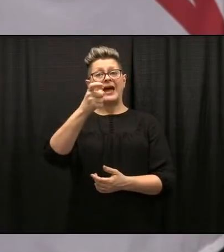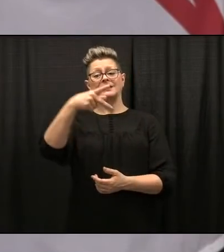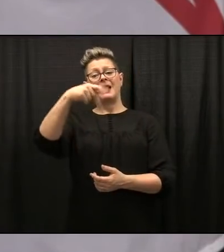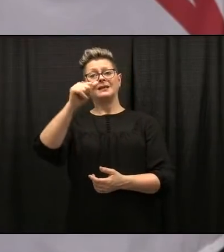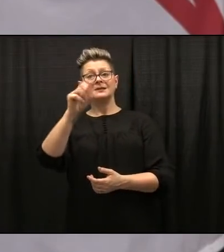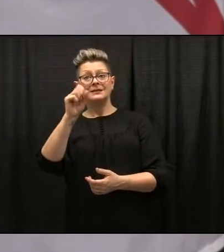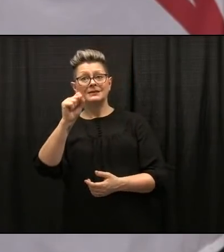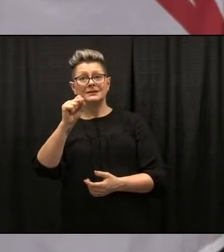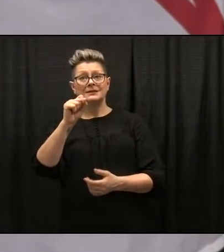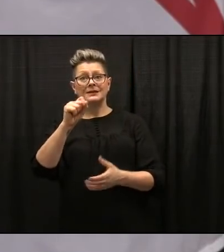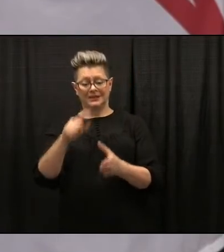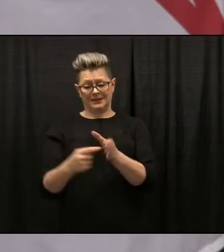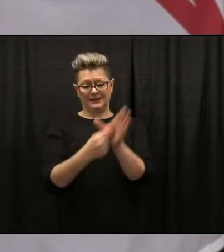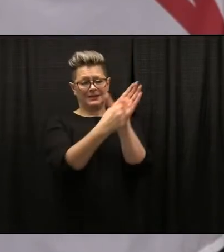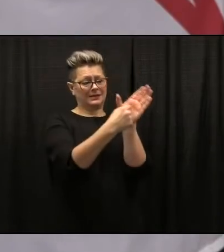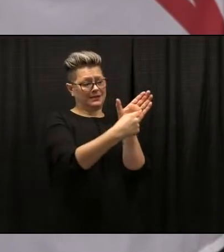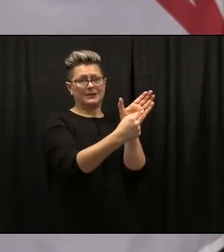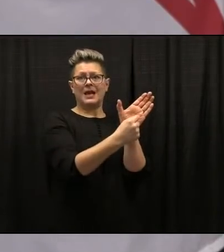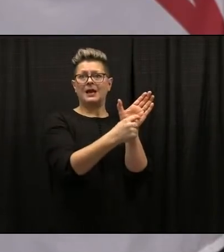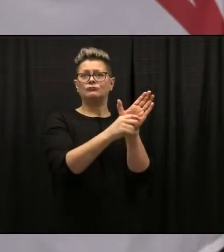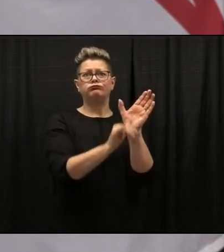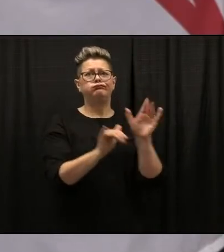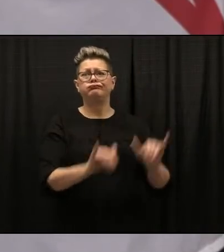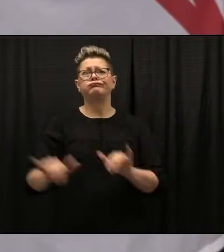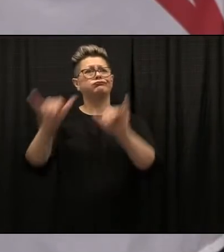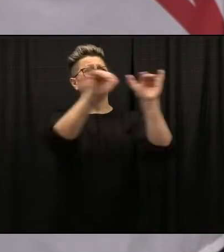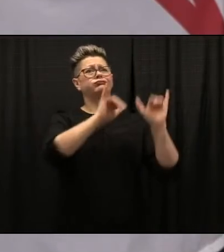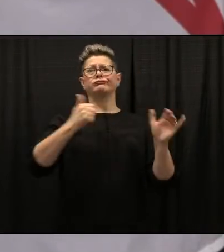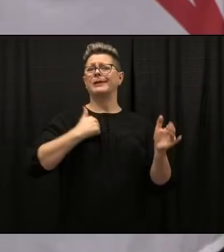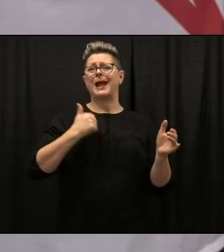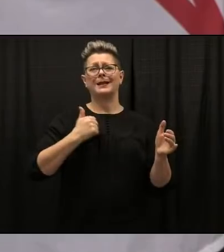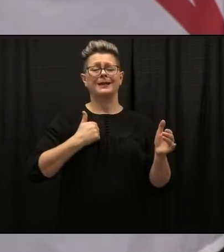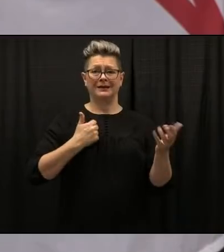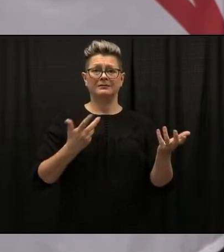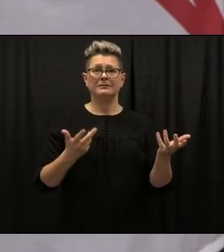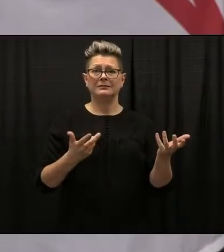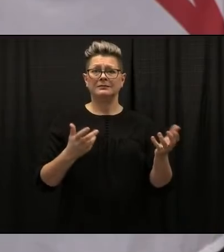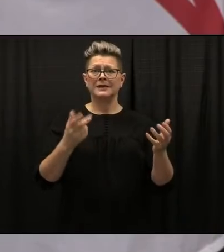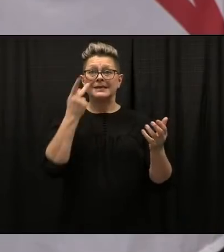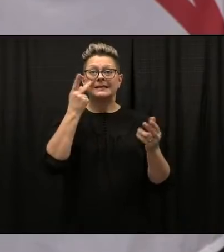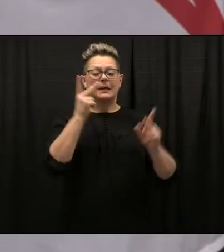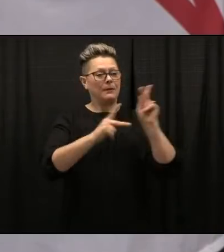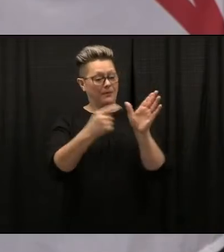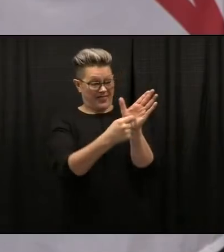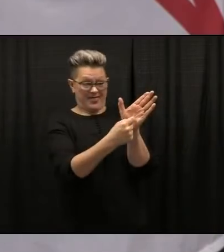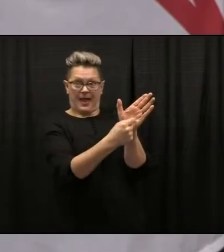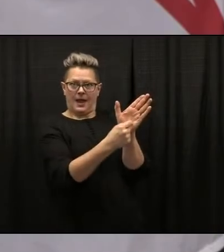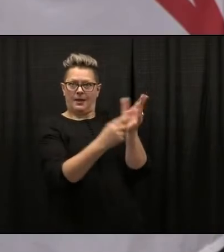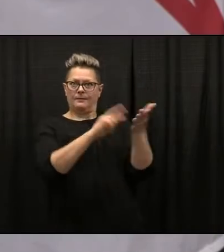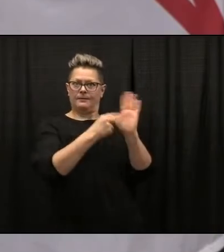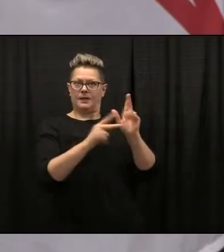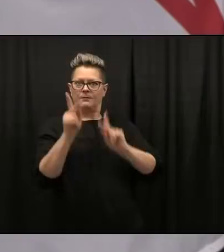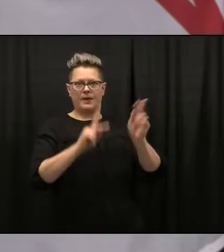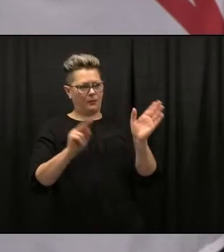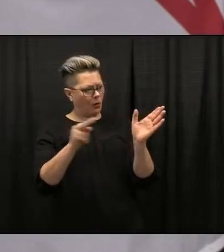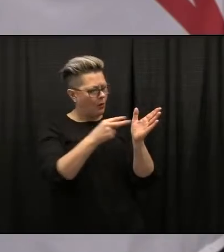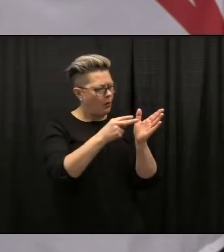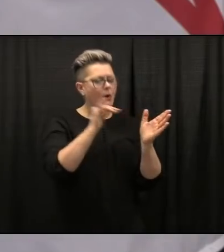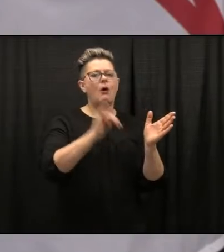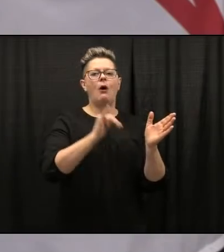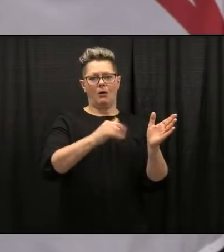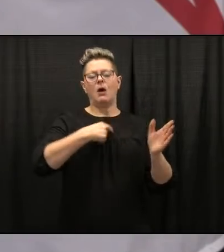a common instrument across the country. We've seen how rates move across the country, how it does motivate people to make the right